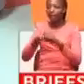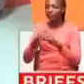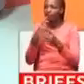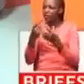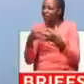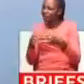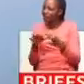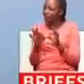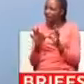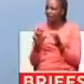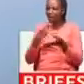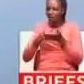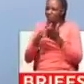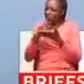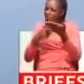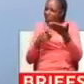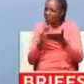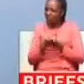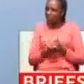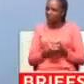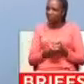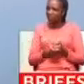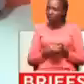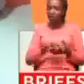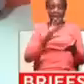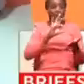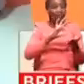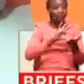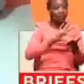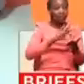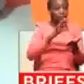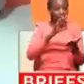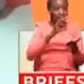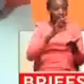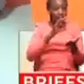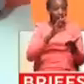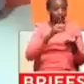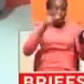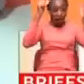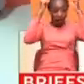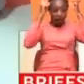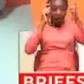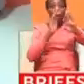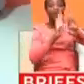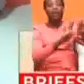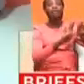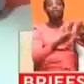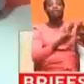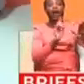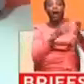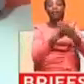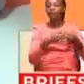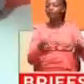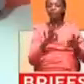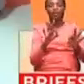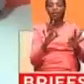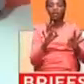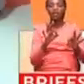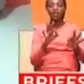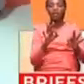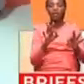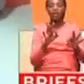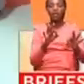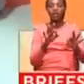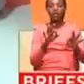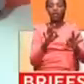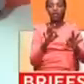by deliverance? The spirits that are tormenting them leave them and they are free. Yeah. So